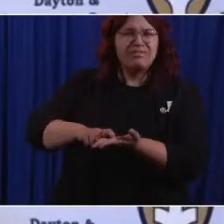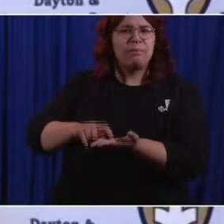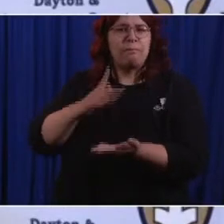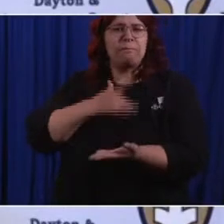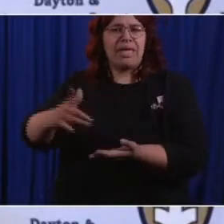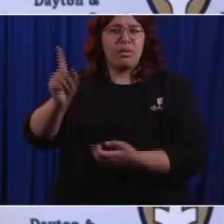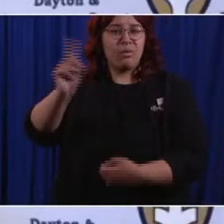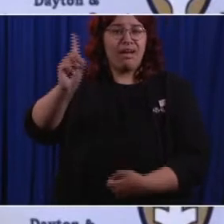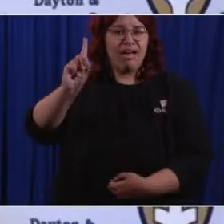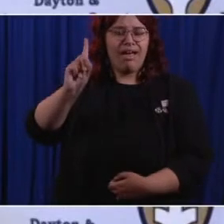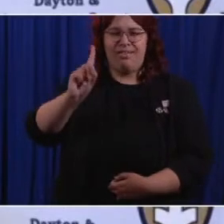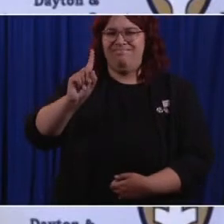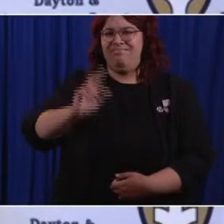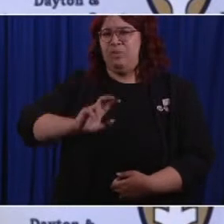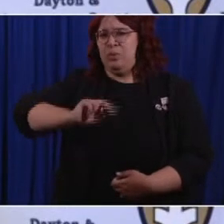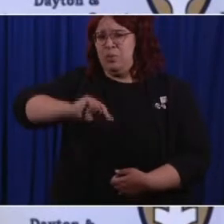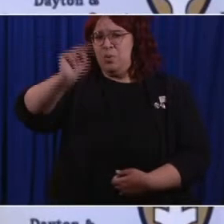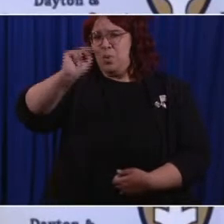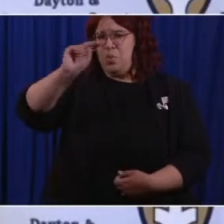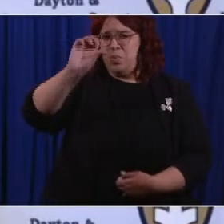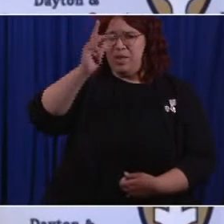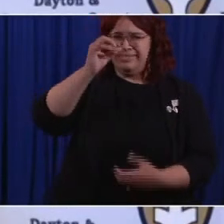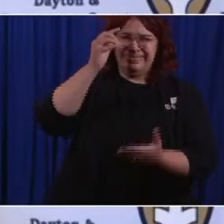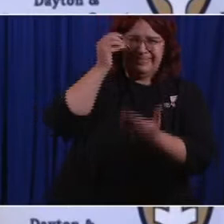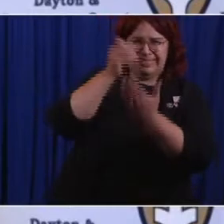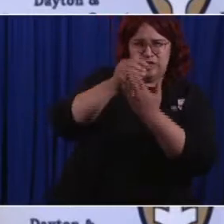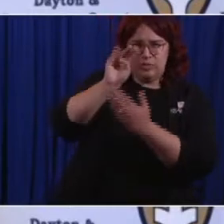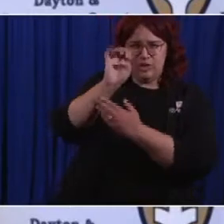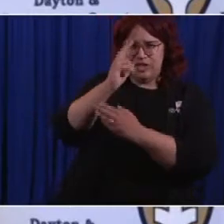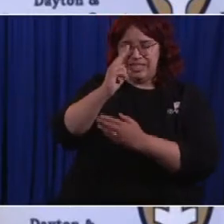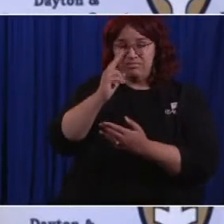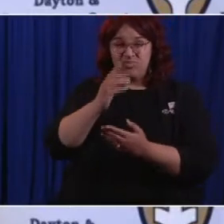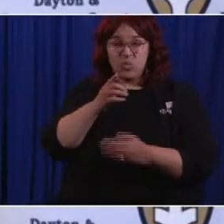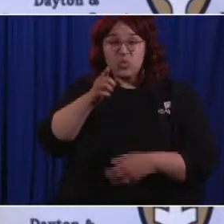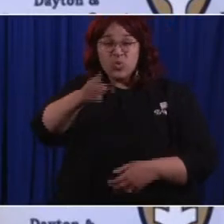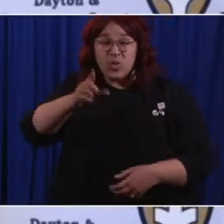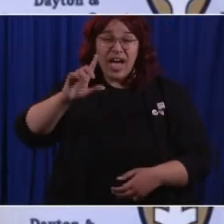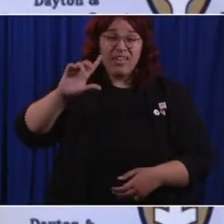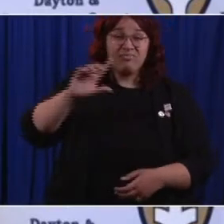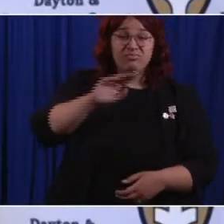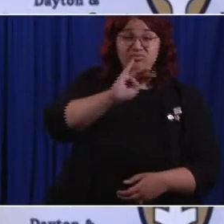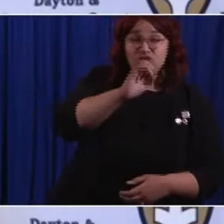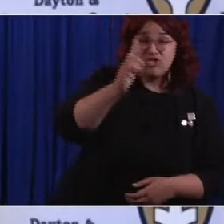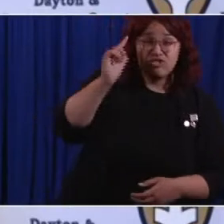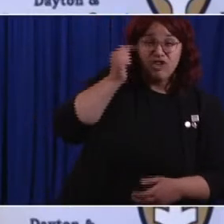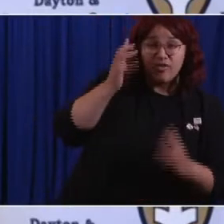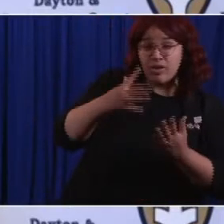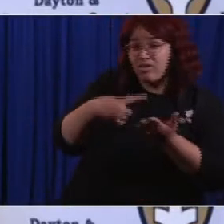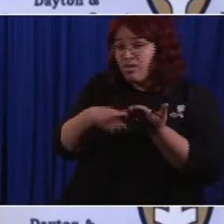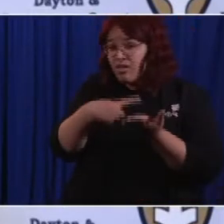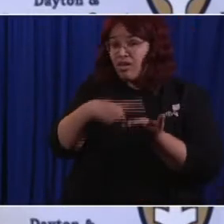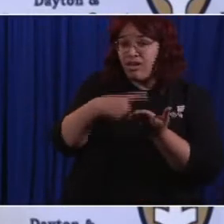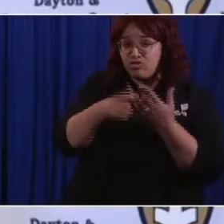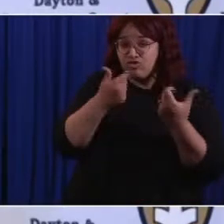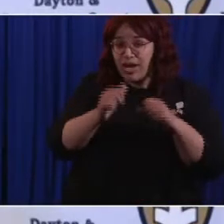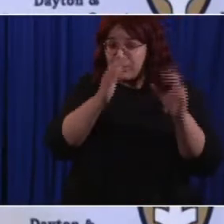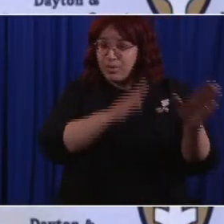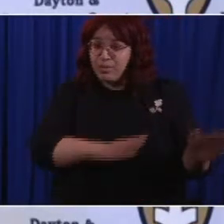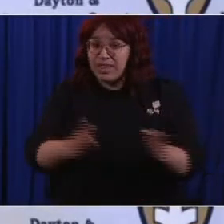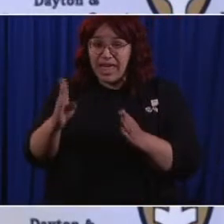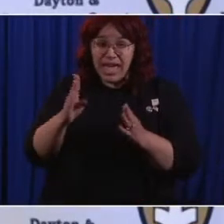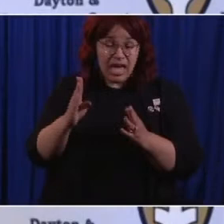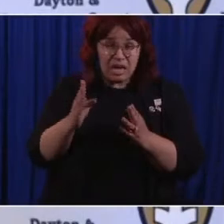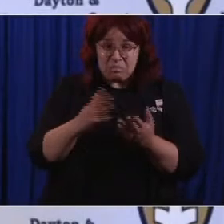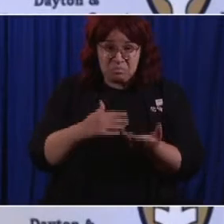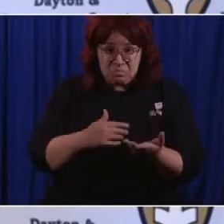border, are the two states doing any coordinating or conversations about responding to this surge? Well, I know that